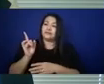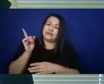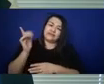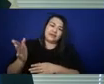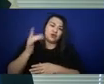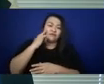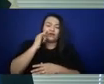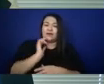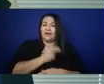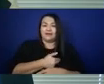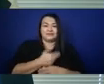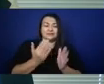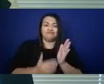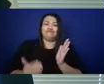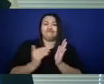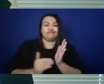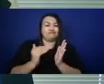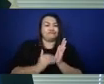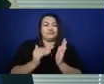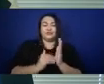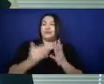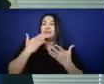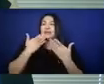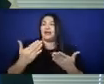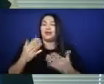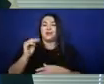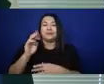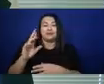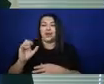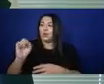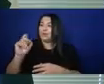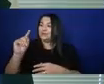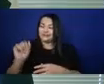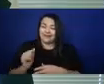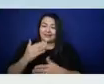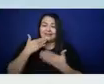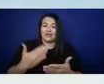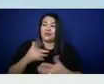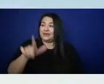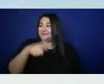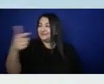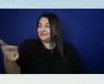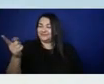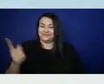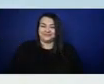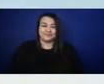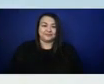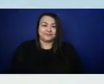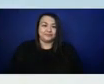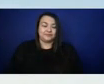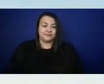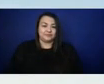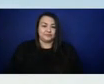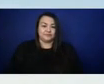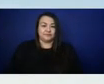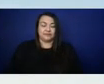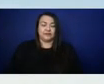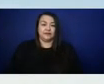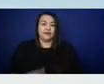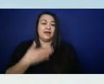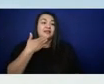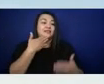Mr. Acosta, who's just been amazing through all of the new programs that we've put out, trying to help small